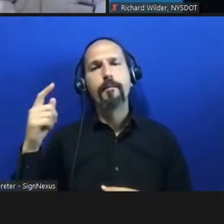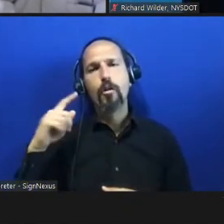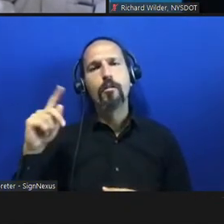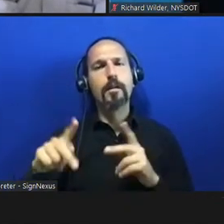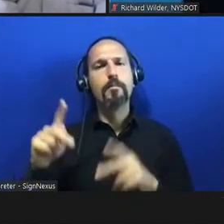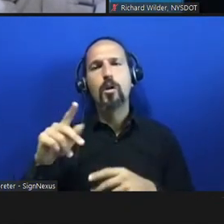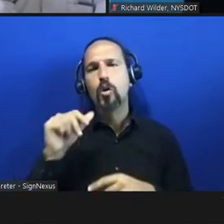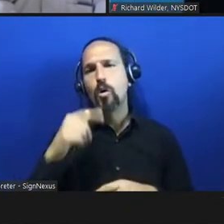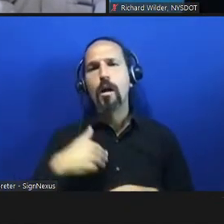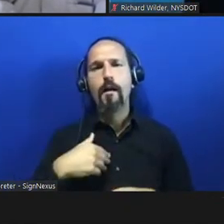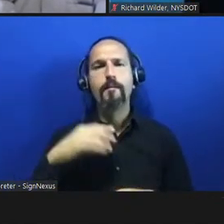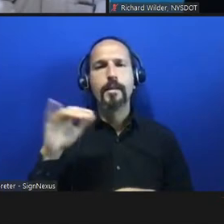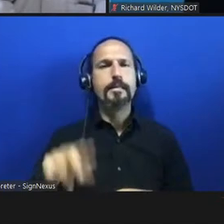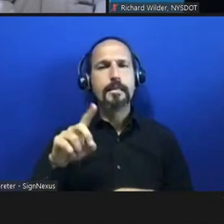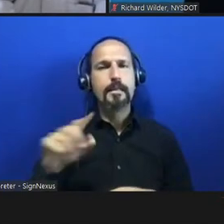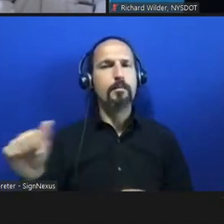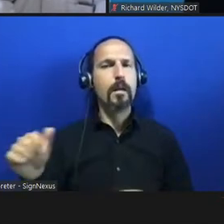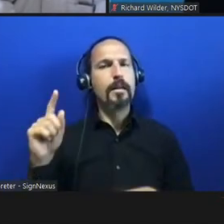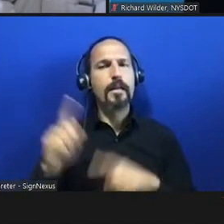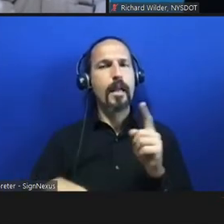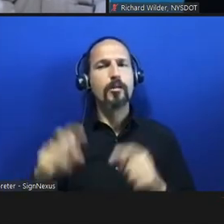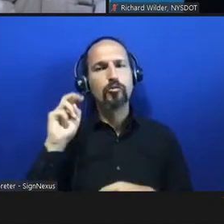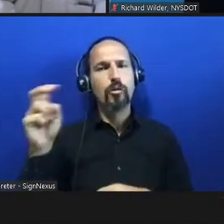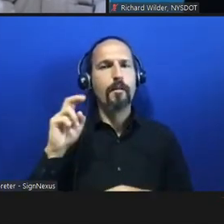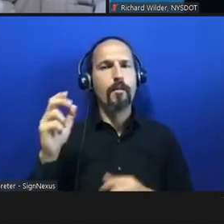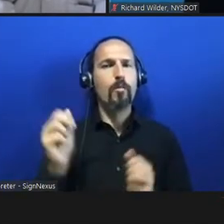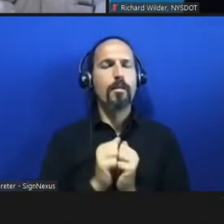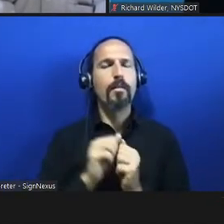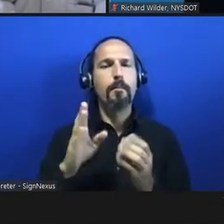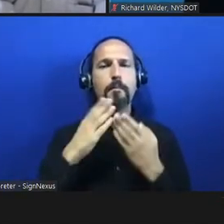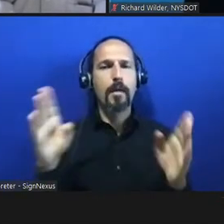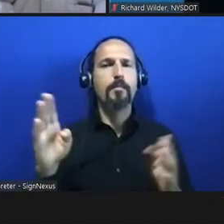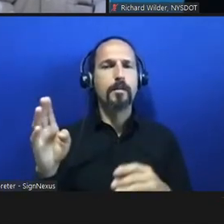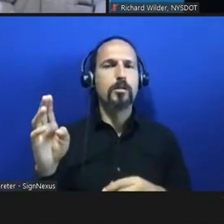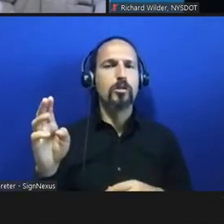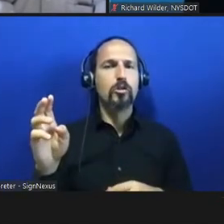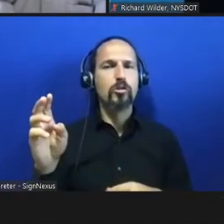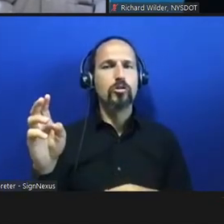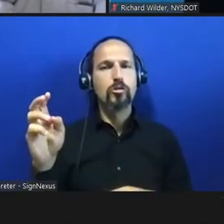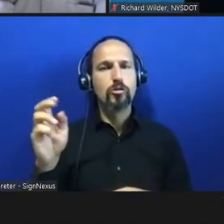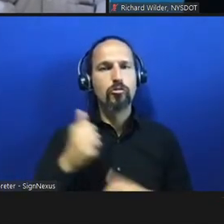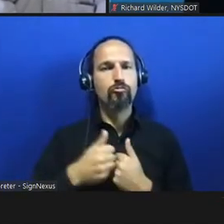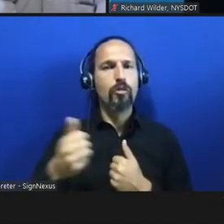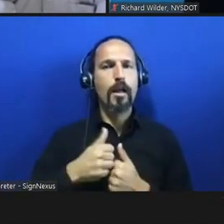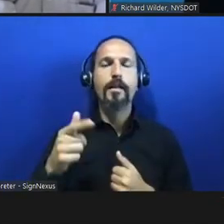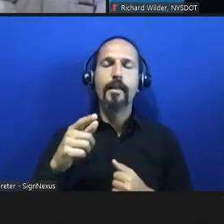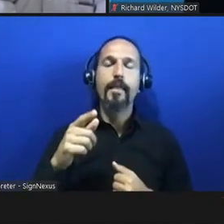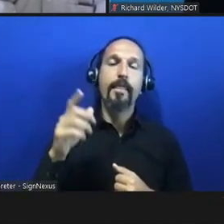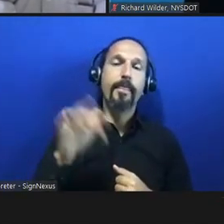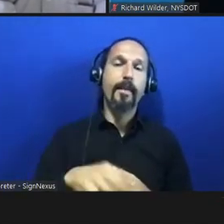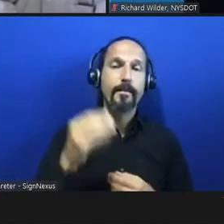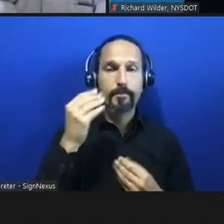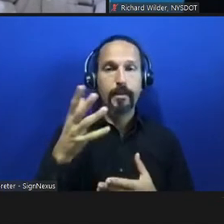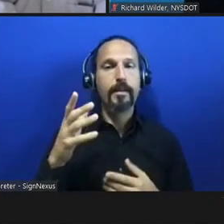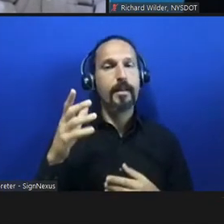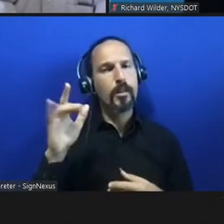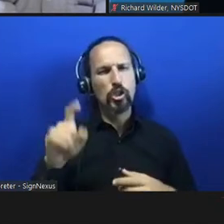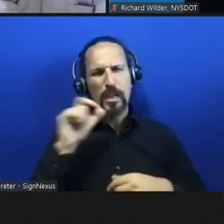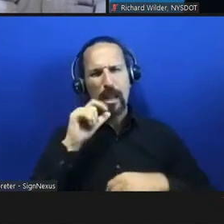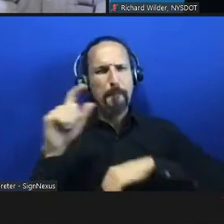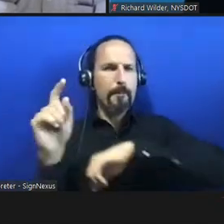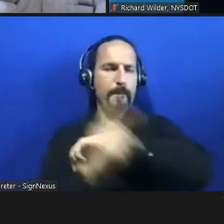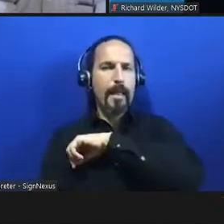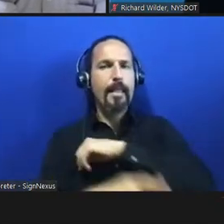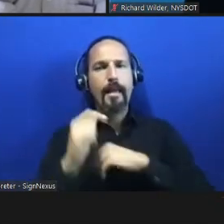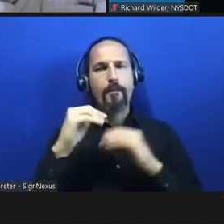people who are disabled and cannot travel by public transit to summarize it feels arbitrary to be penalized for living